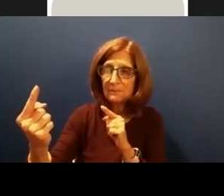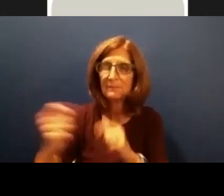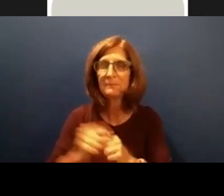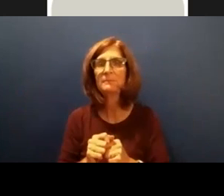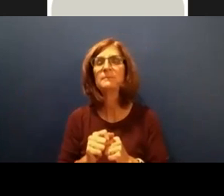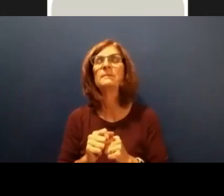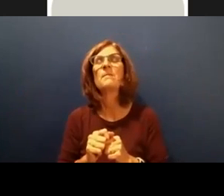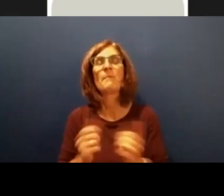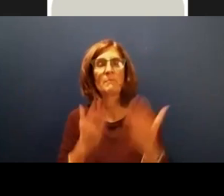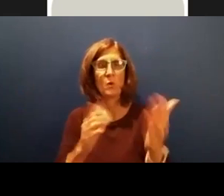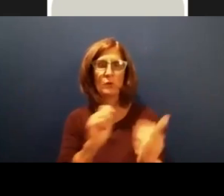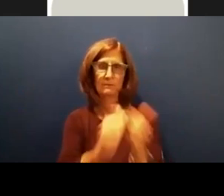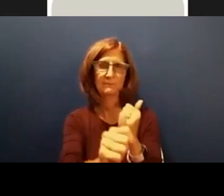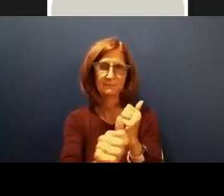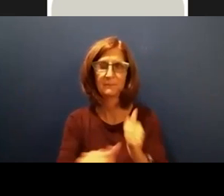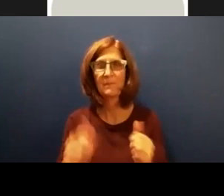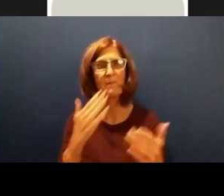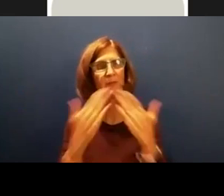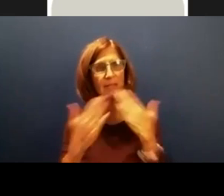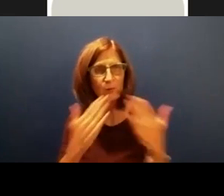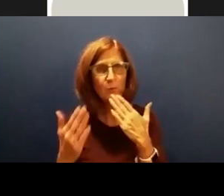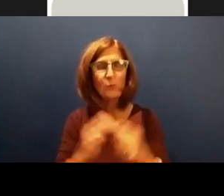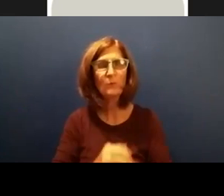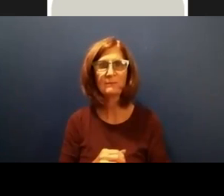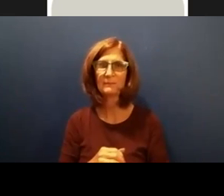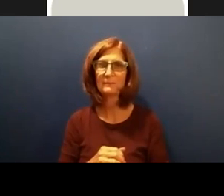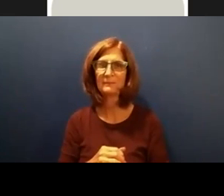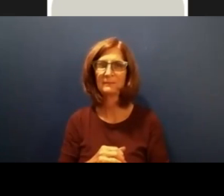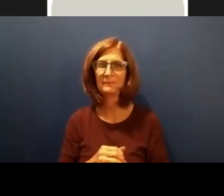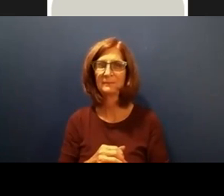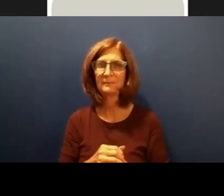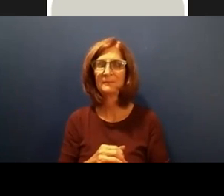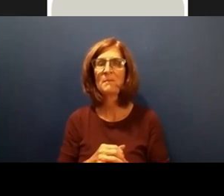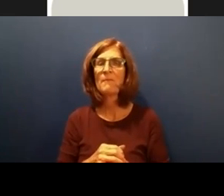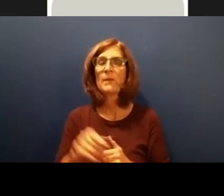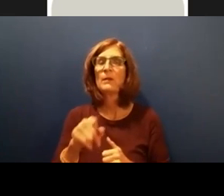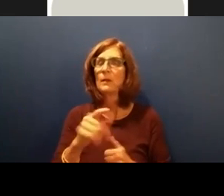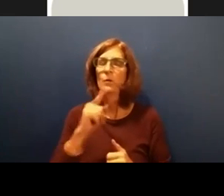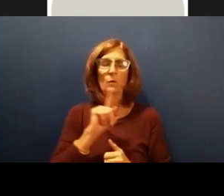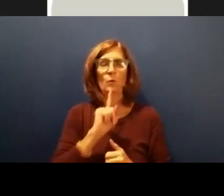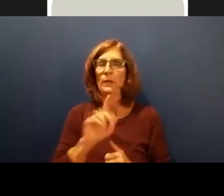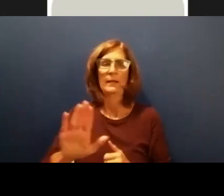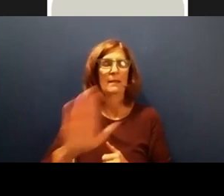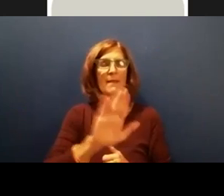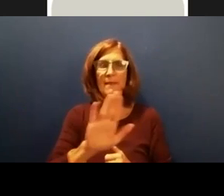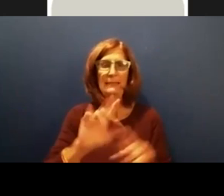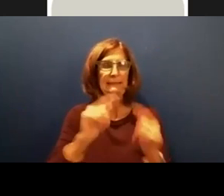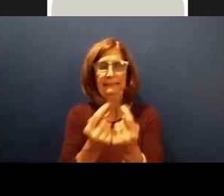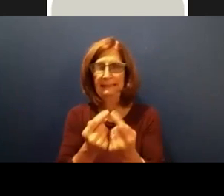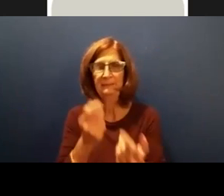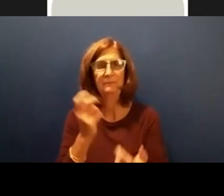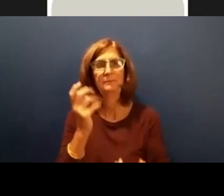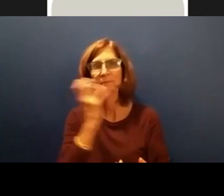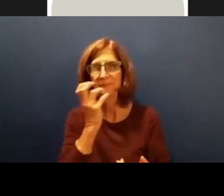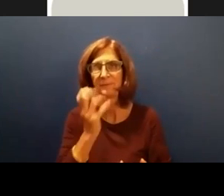Motion carries. Thank you again. The Samara Road team, thank you for your presentation today and for showing up and